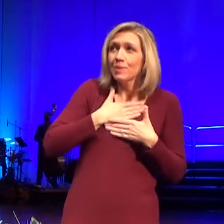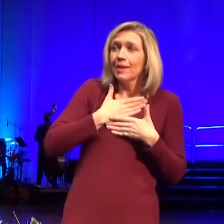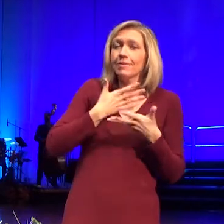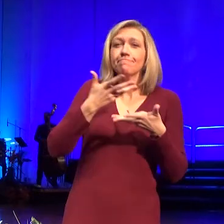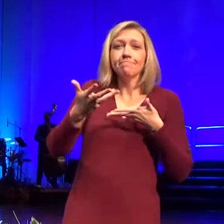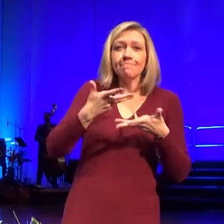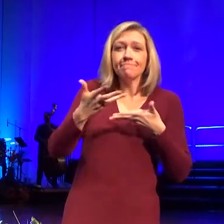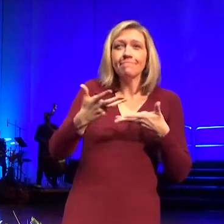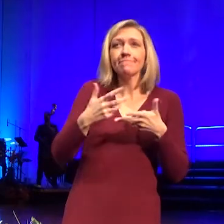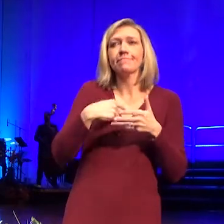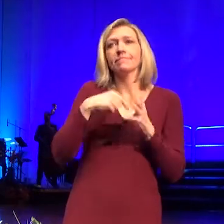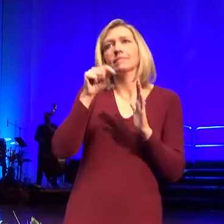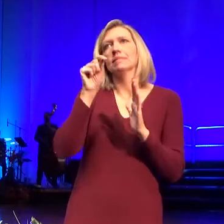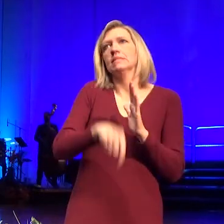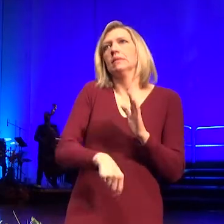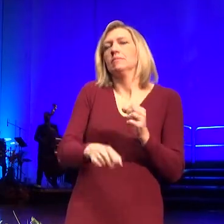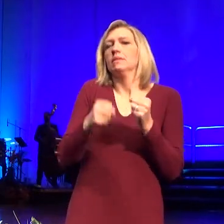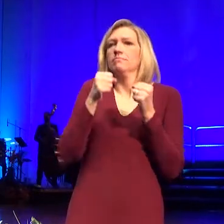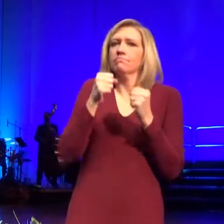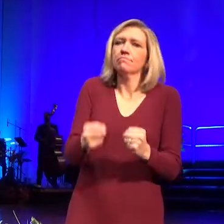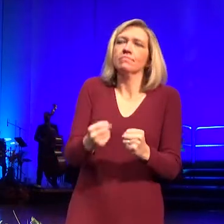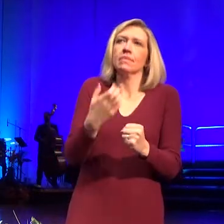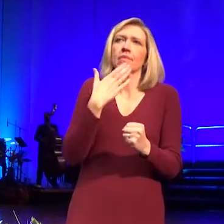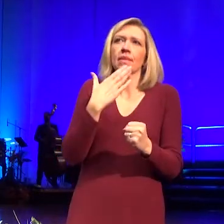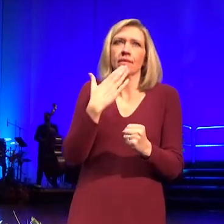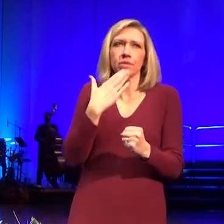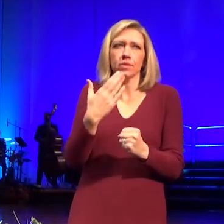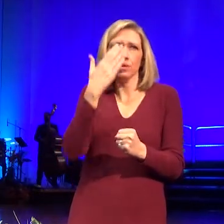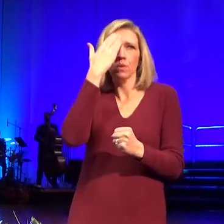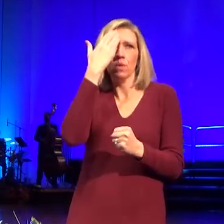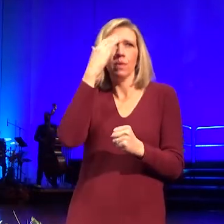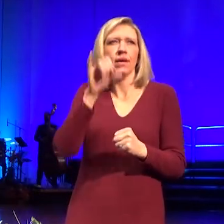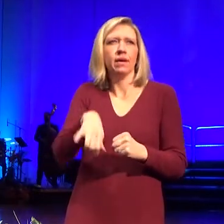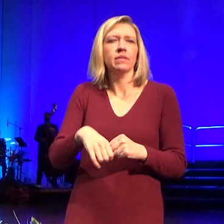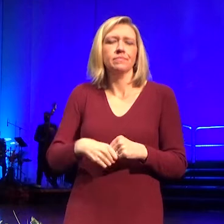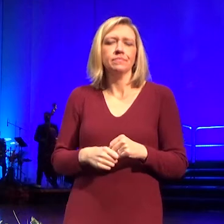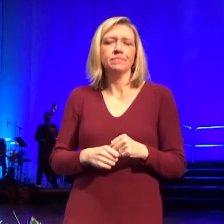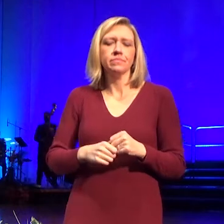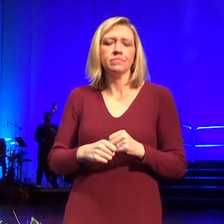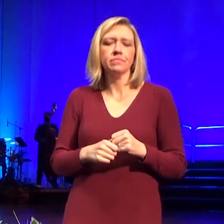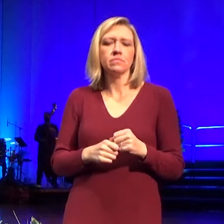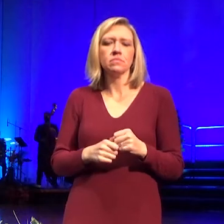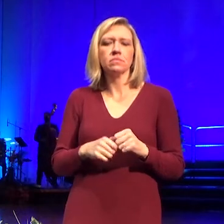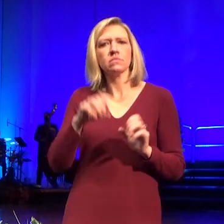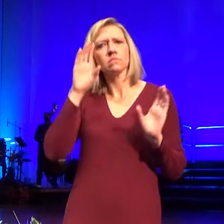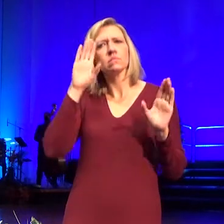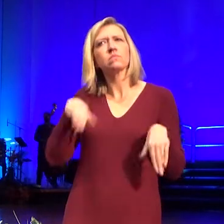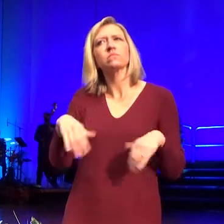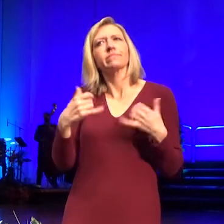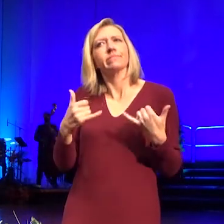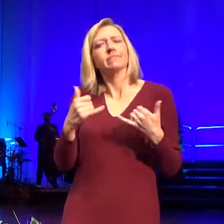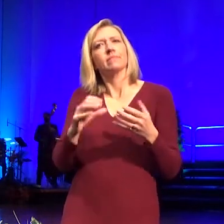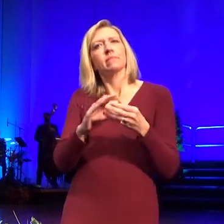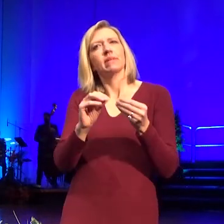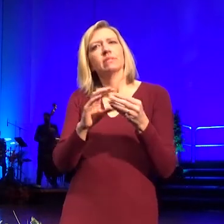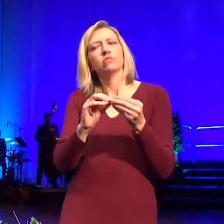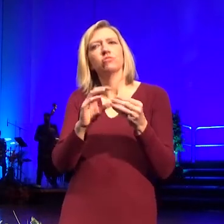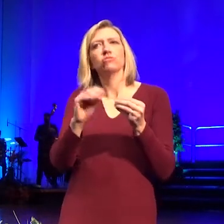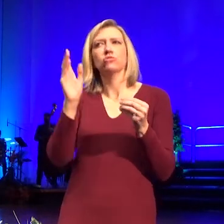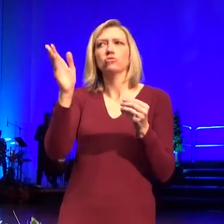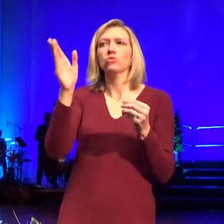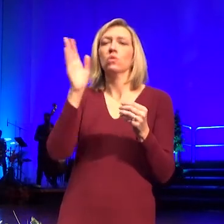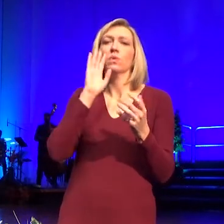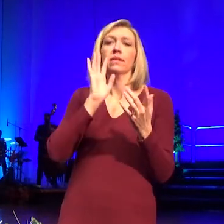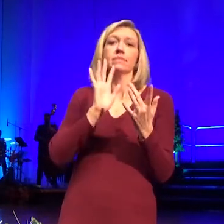joyfulness, and I'm so deeply thankful to know that. And I know that today's message will touch the